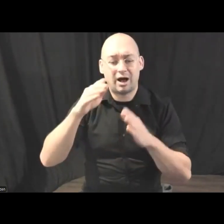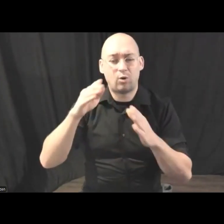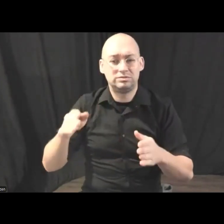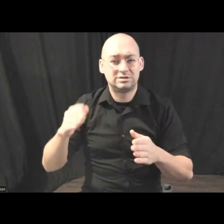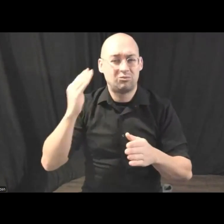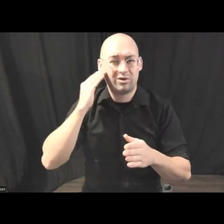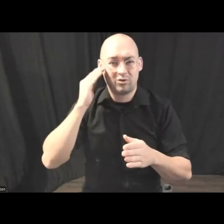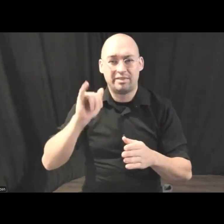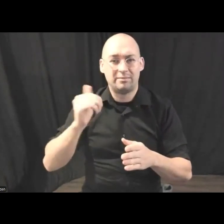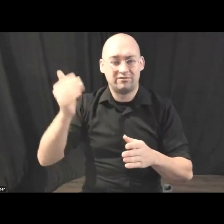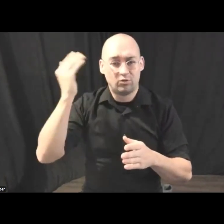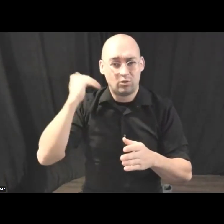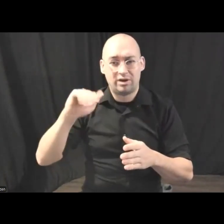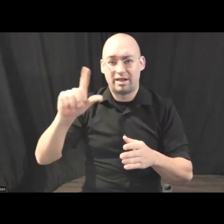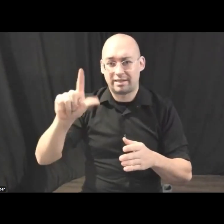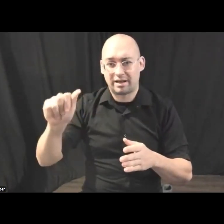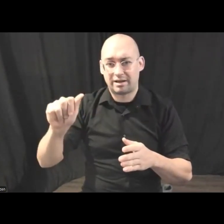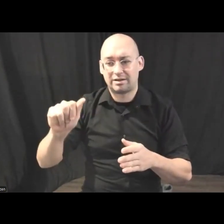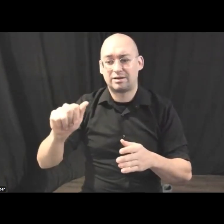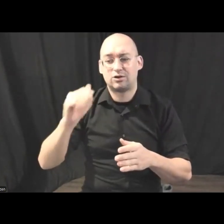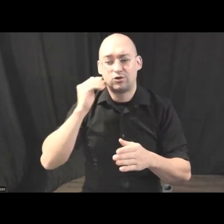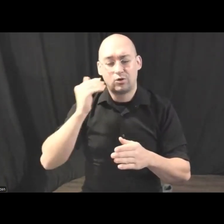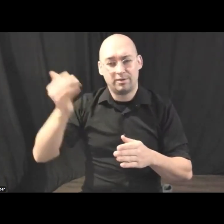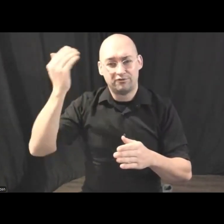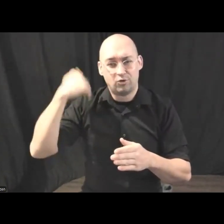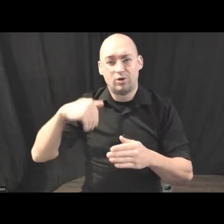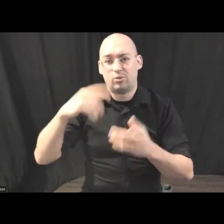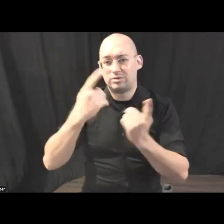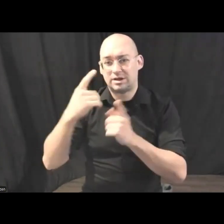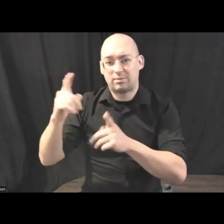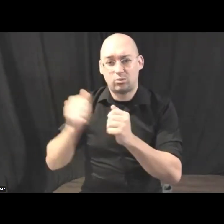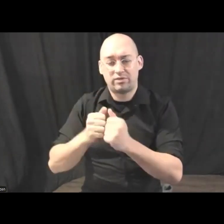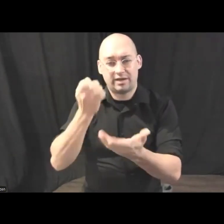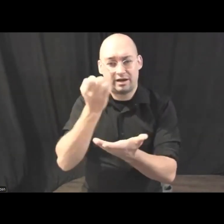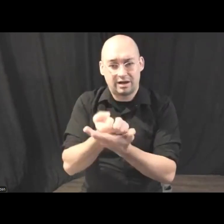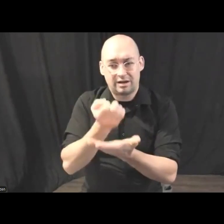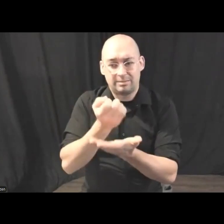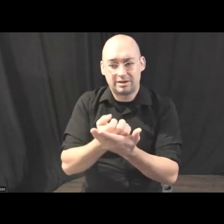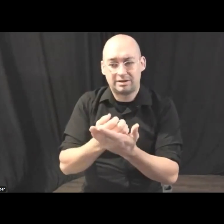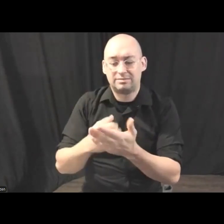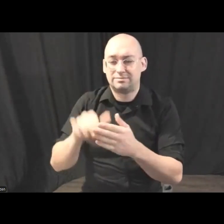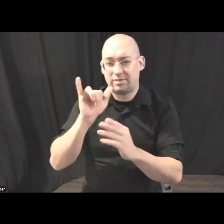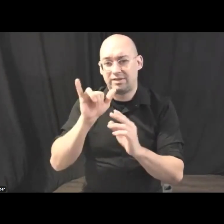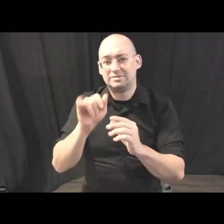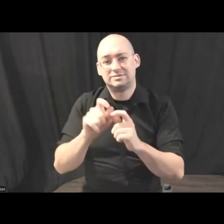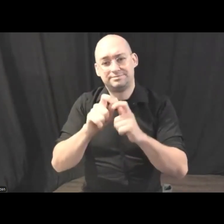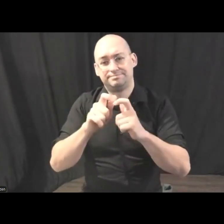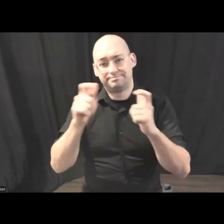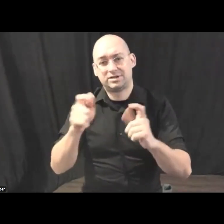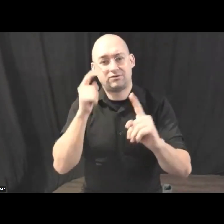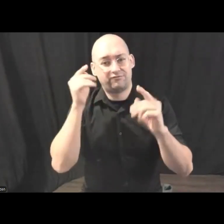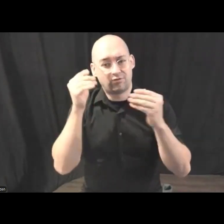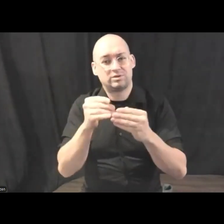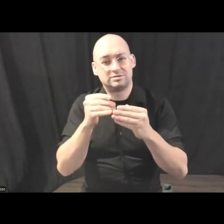LA, we knew that before what's going to happen with the economy, and that continues to be a primary focus. And I think the best evidence of that is the governor proposing